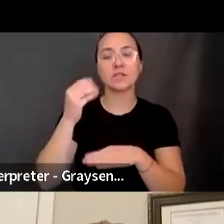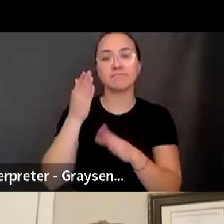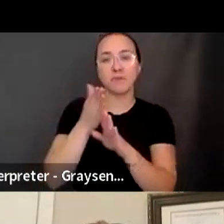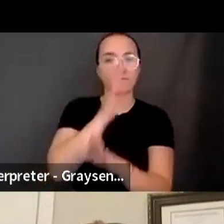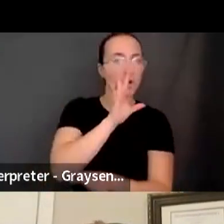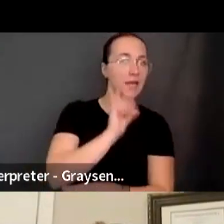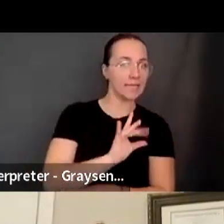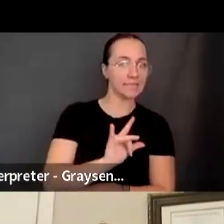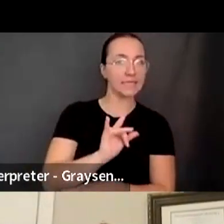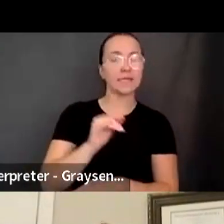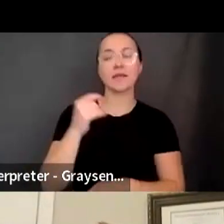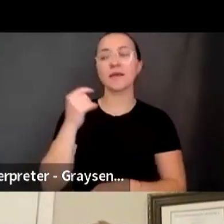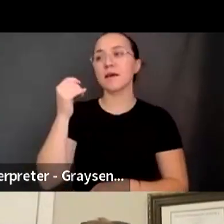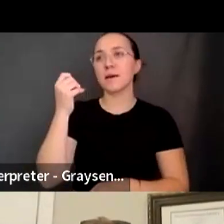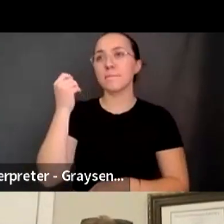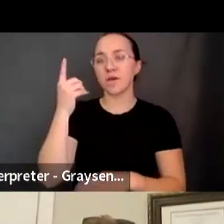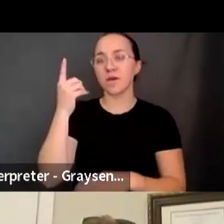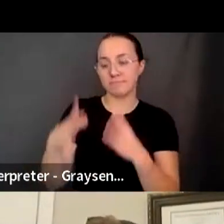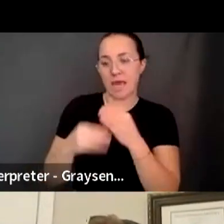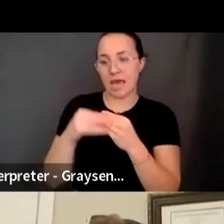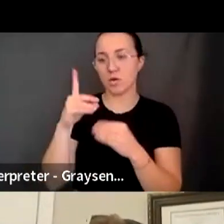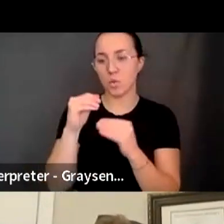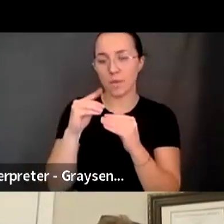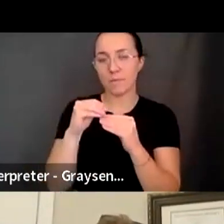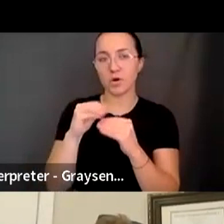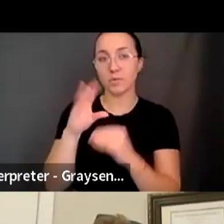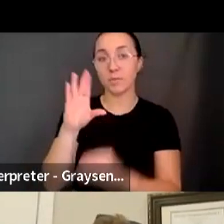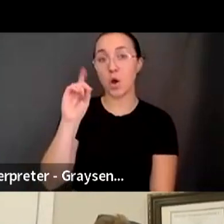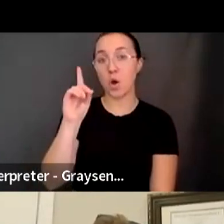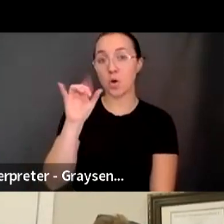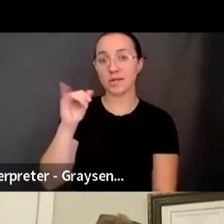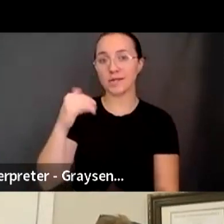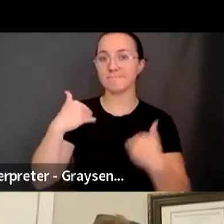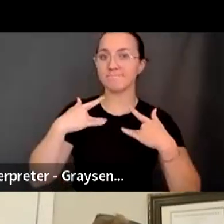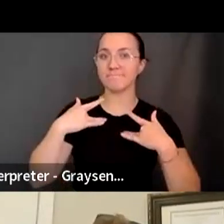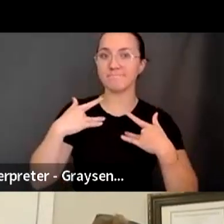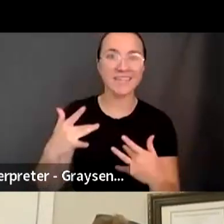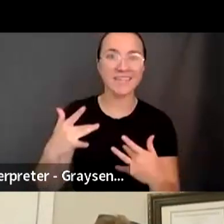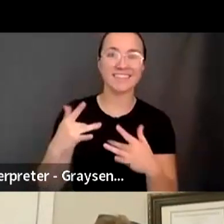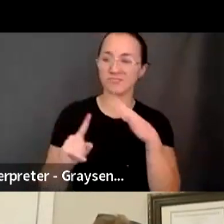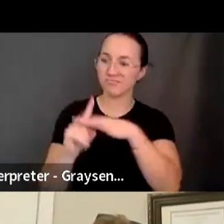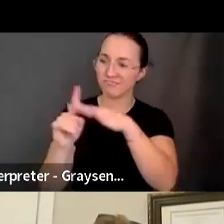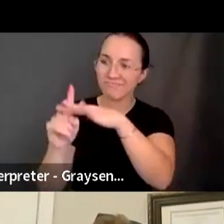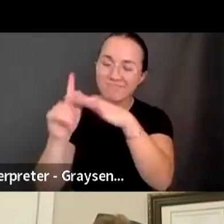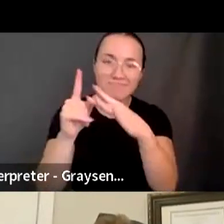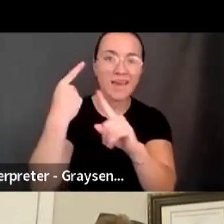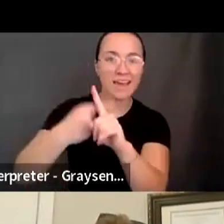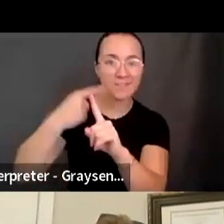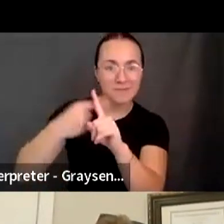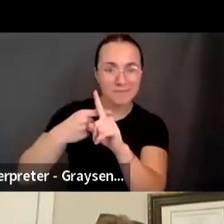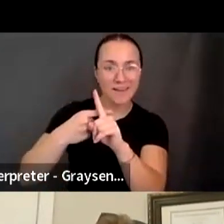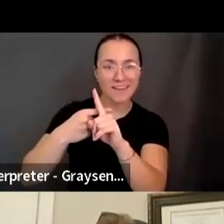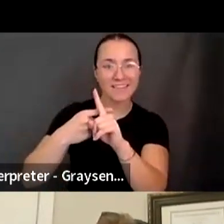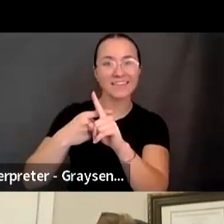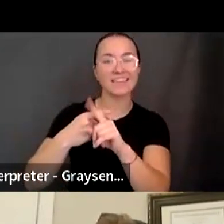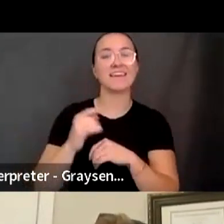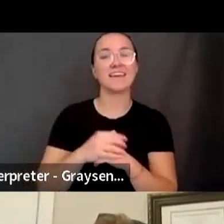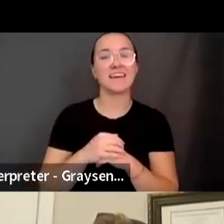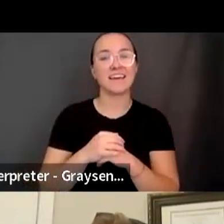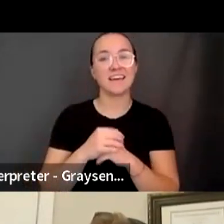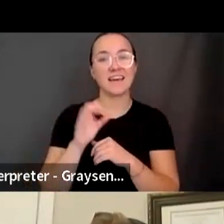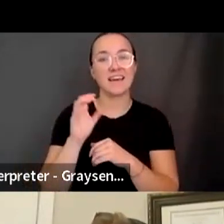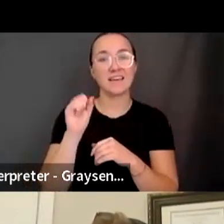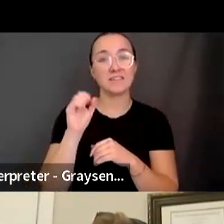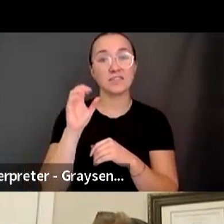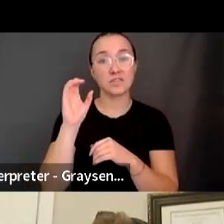add. Codi is always here. We meet every month. So in